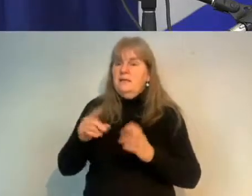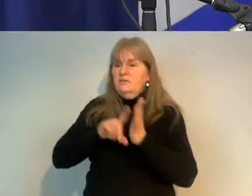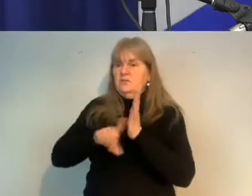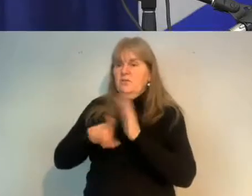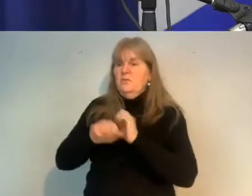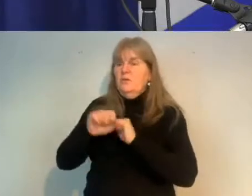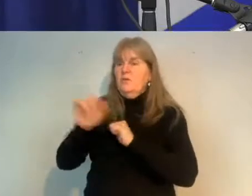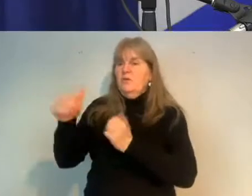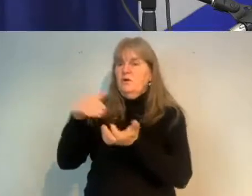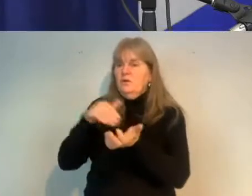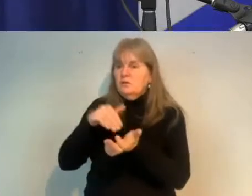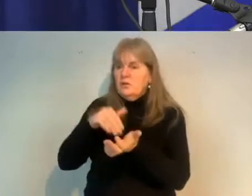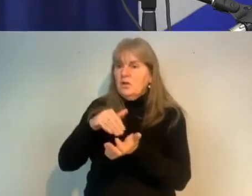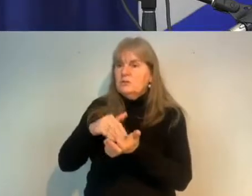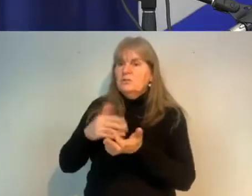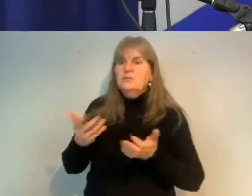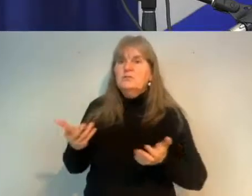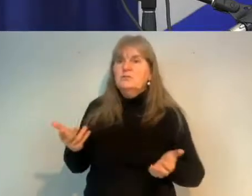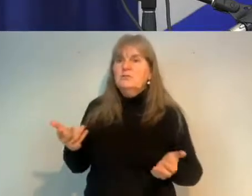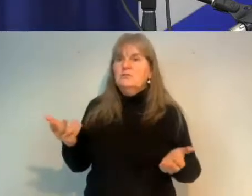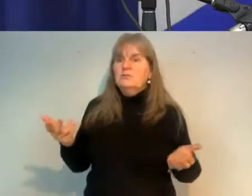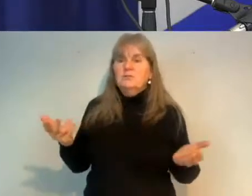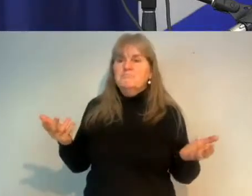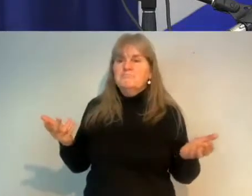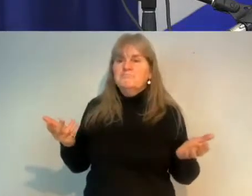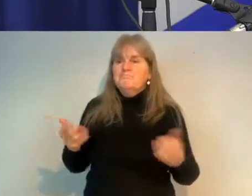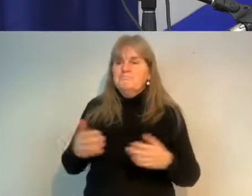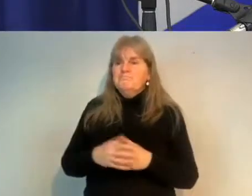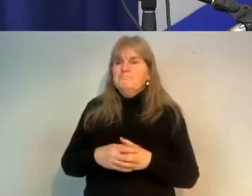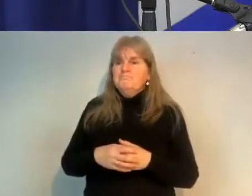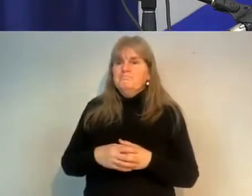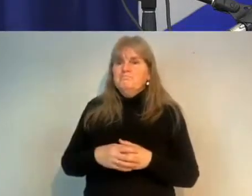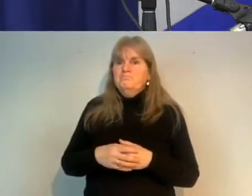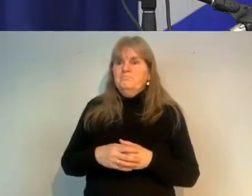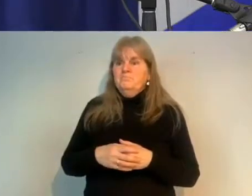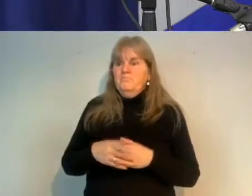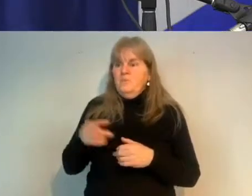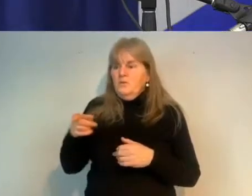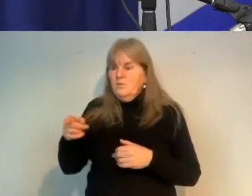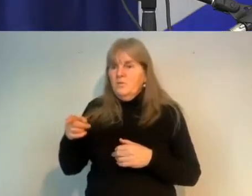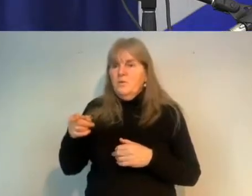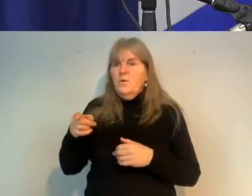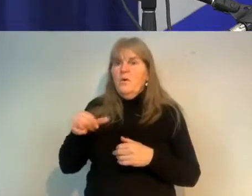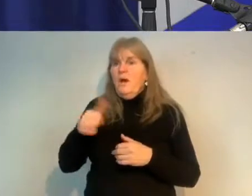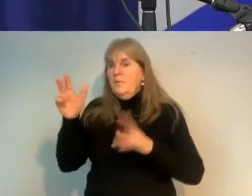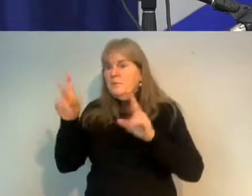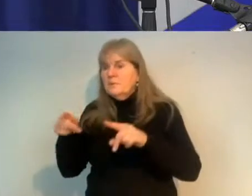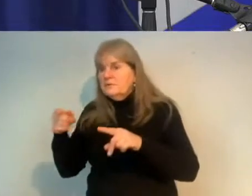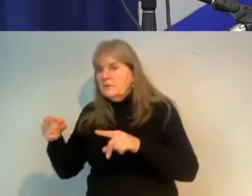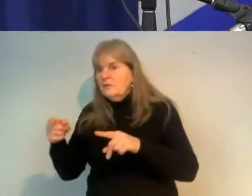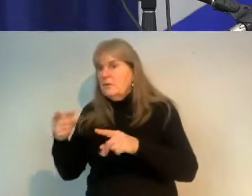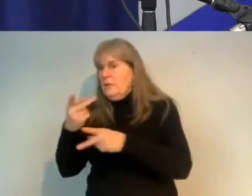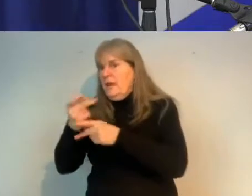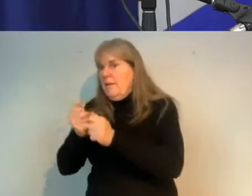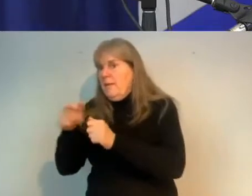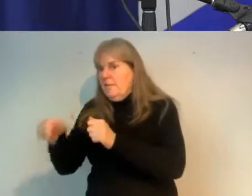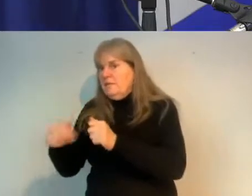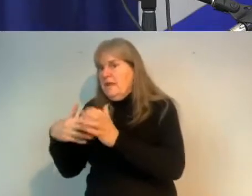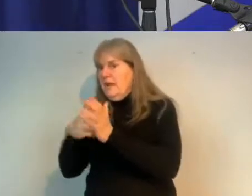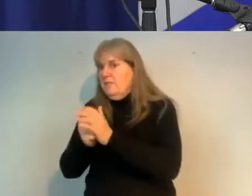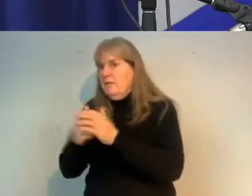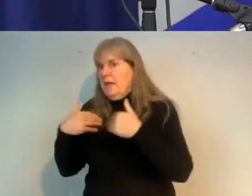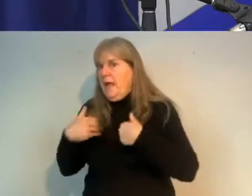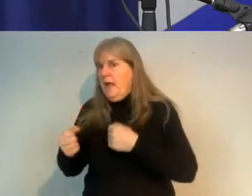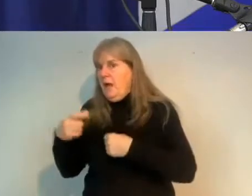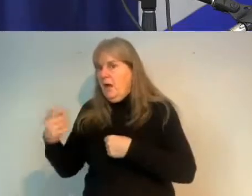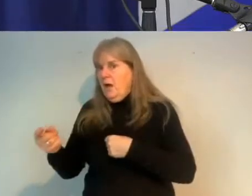care provider if you or the person you're caring for needs care. We have a fantastic primary health